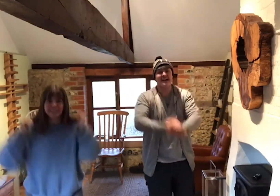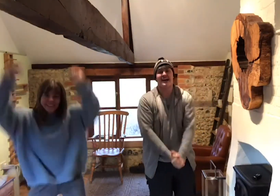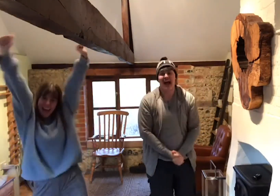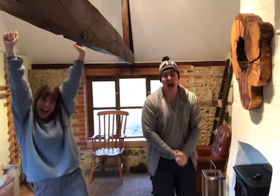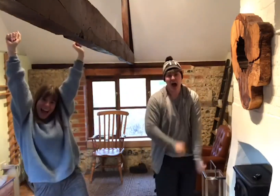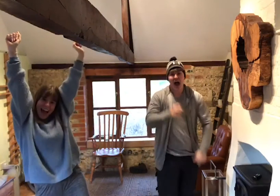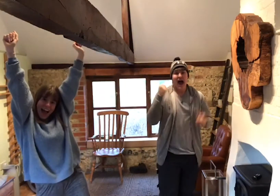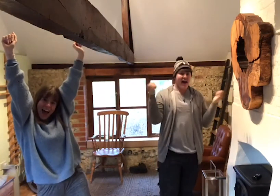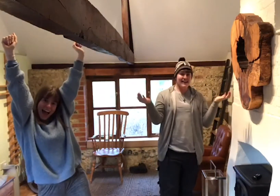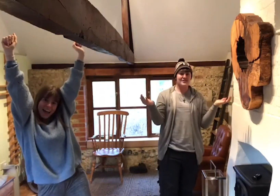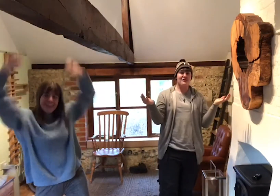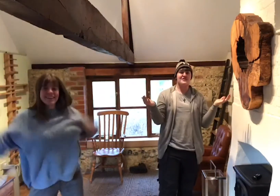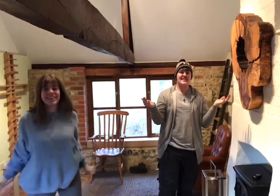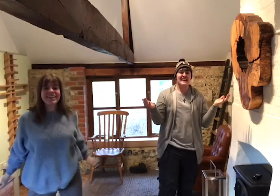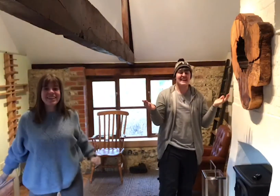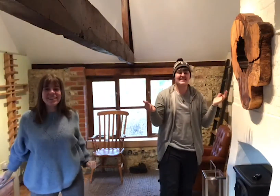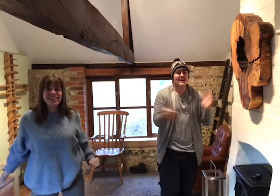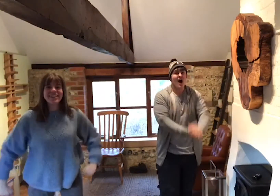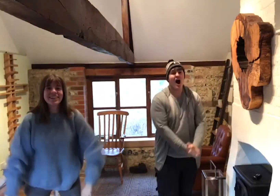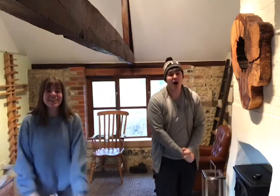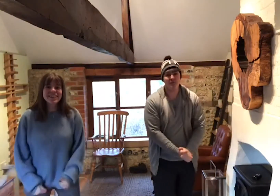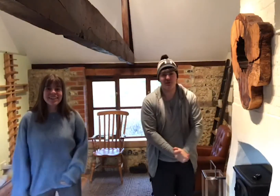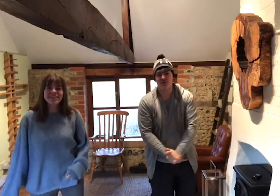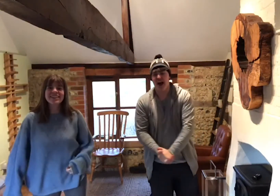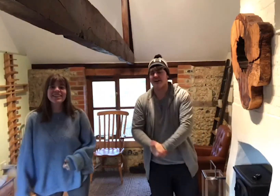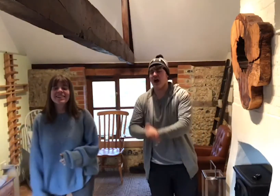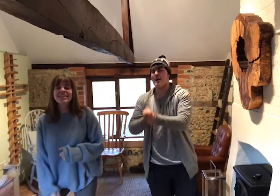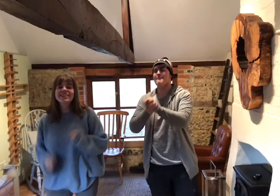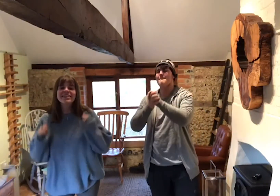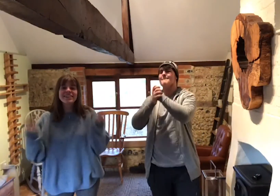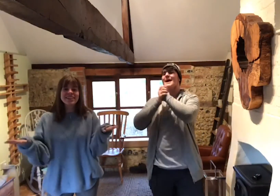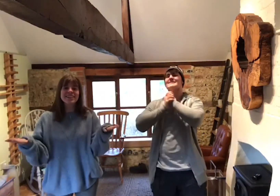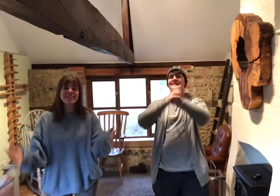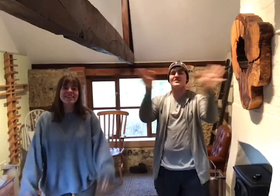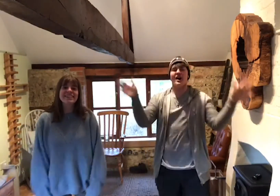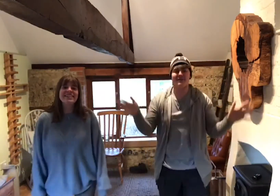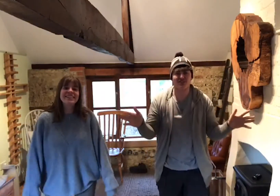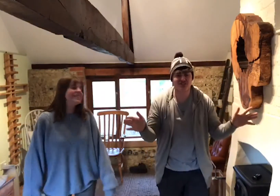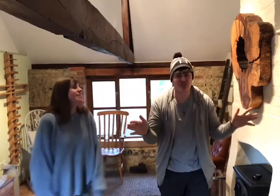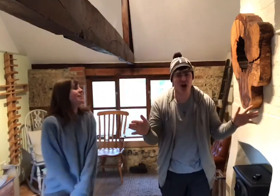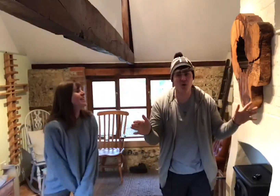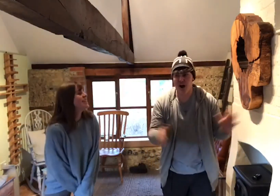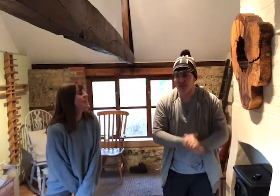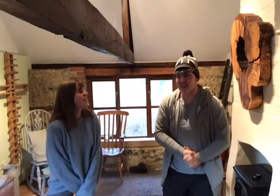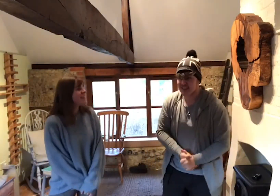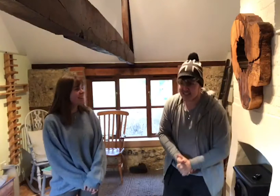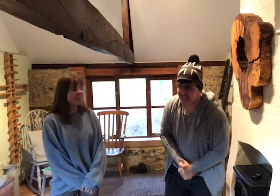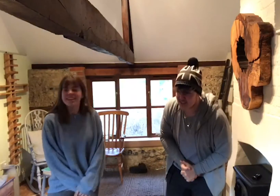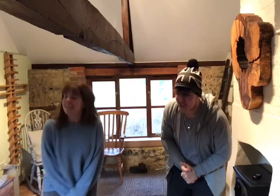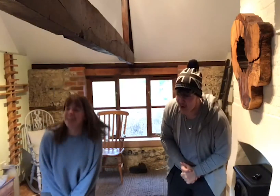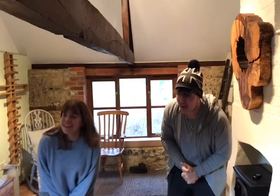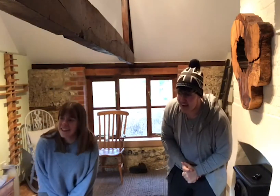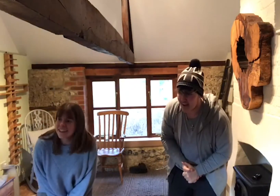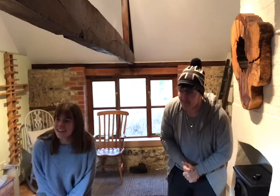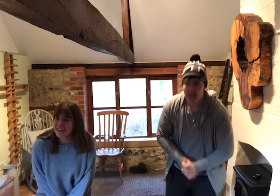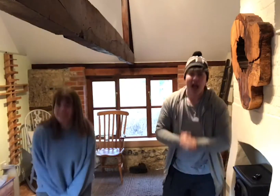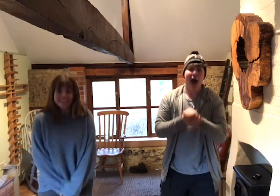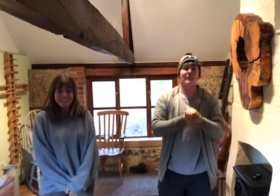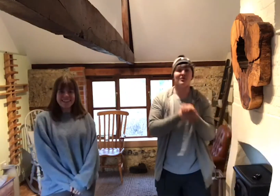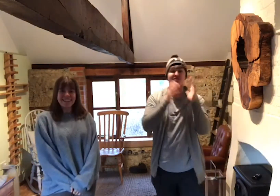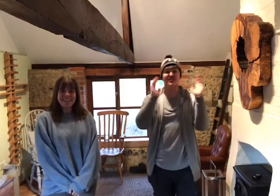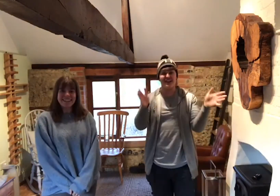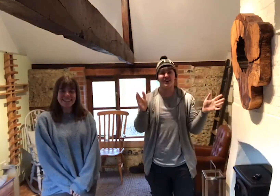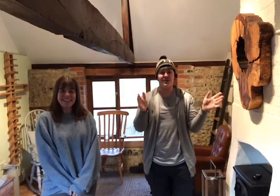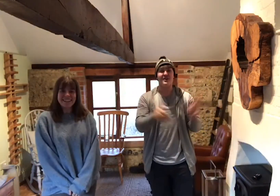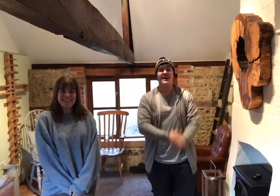48. And that's all for today, kids. I hope you've had an amazing time in the snow. I think it's still snowing.